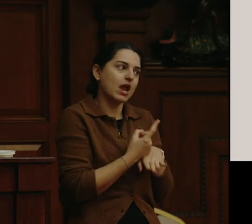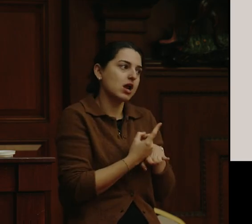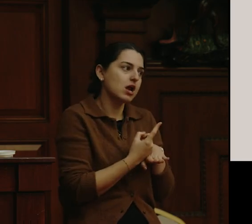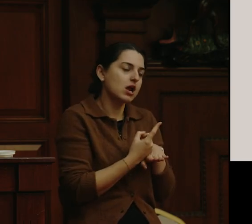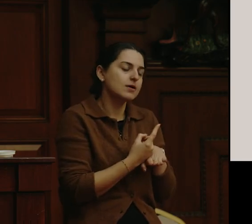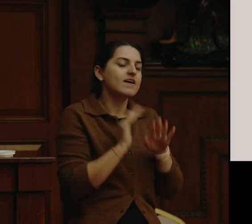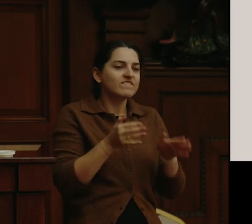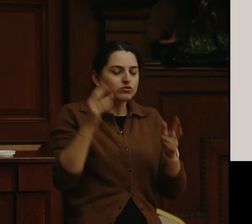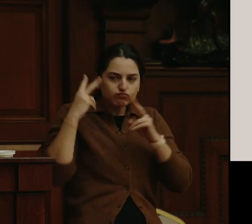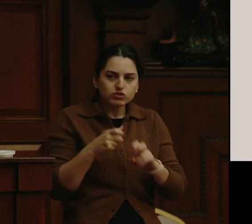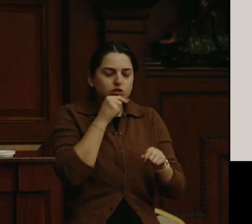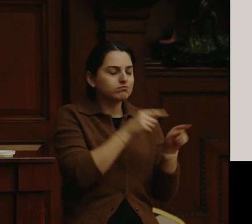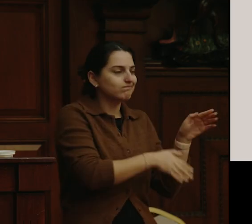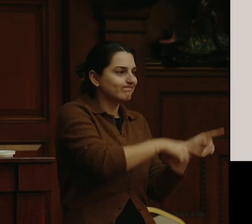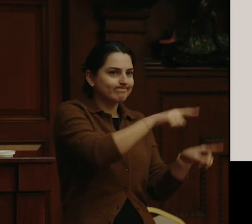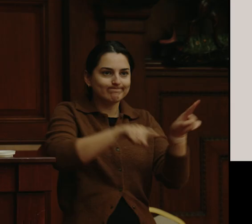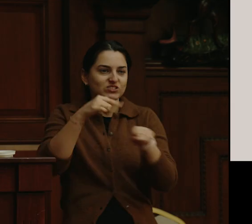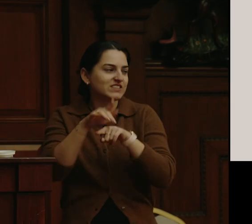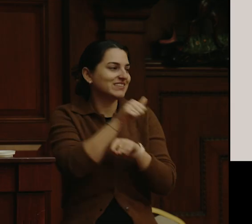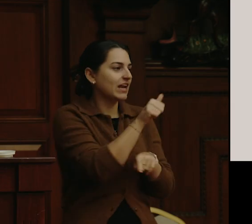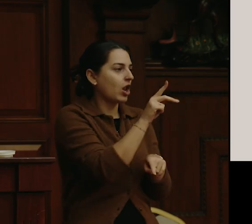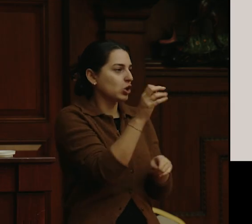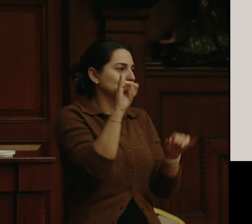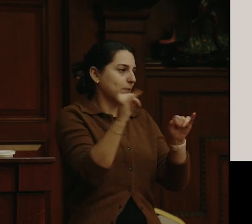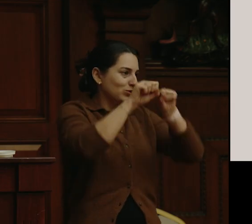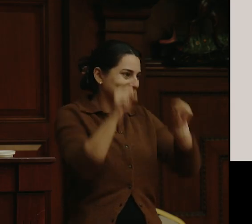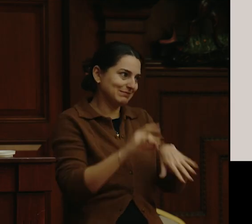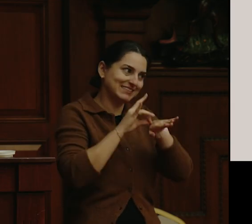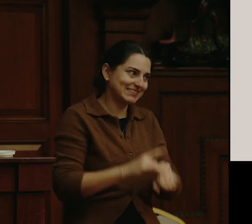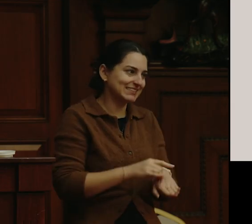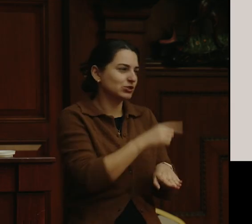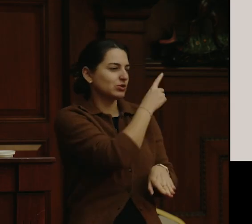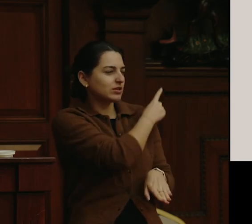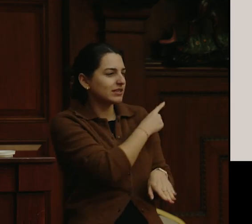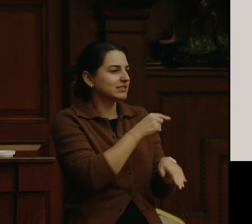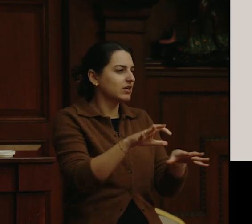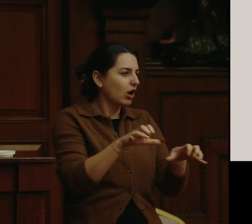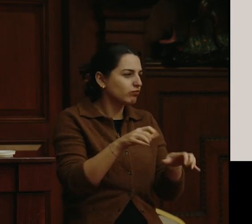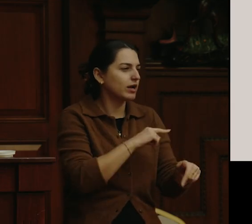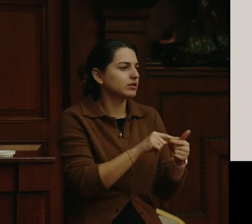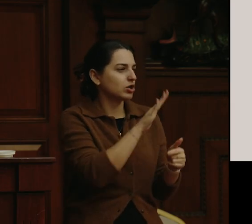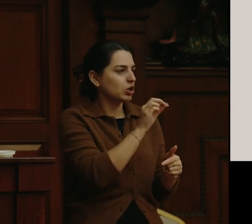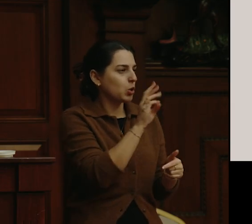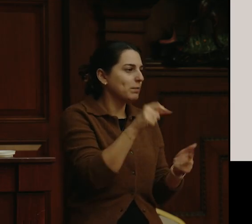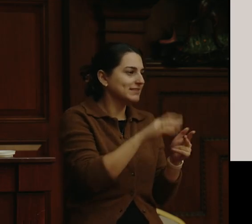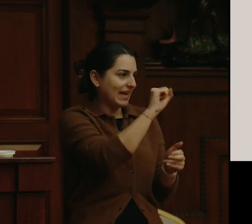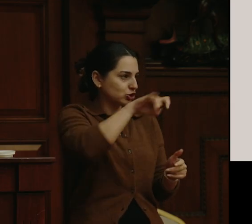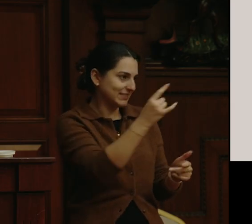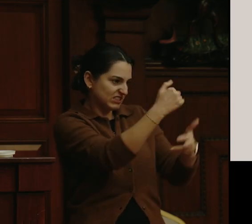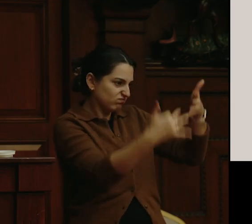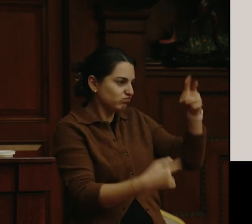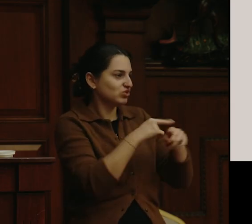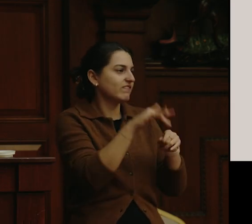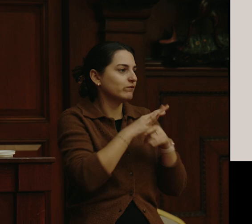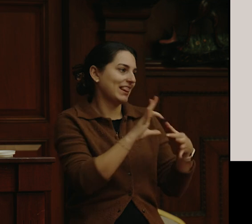We looked at a range of autoimmune rheumatic diseases, rheumatoid arthritis, lupus, Sjögren's disease as a